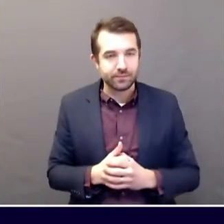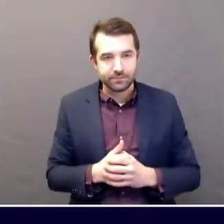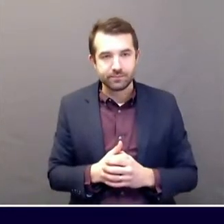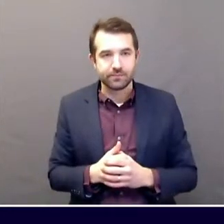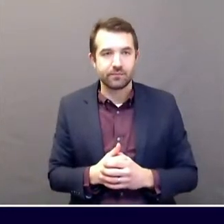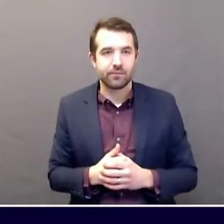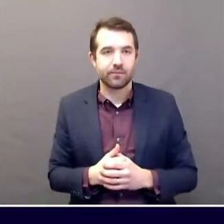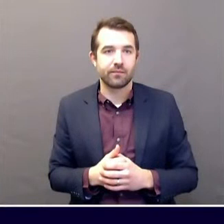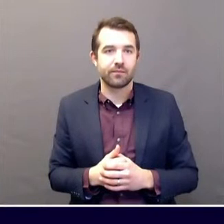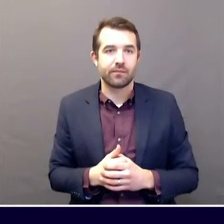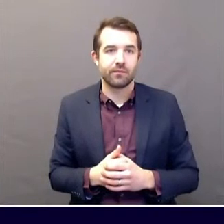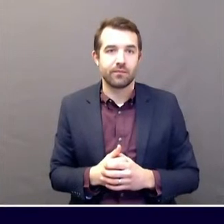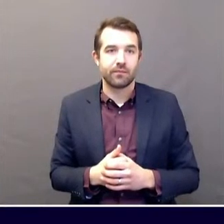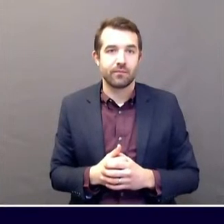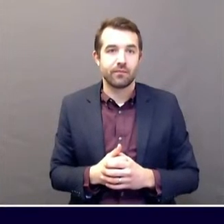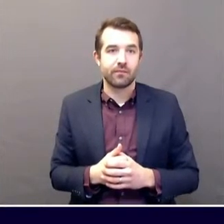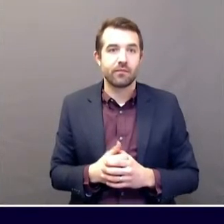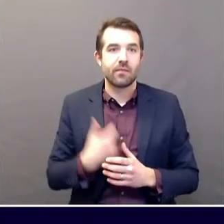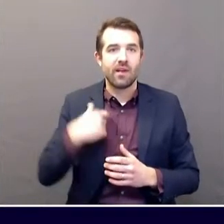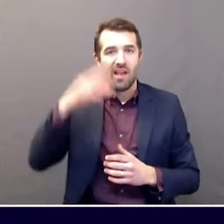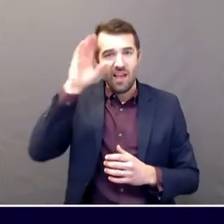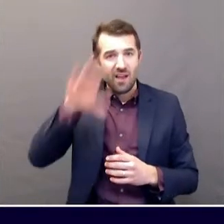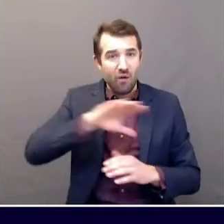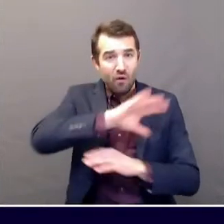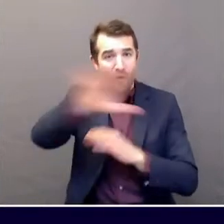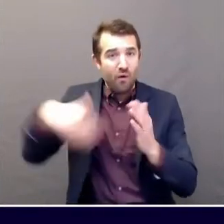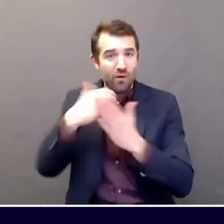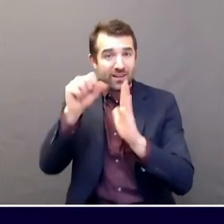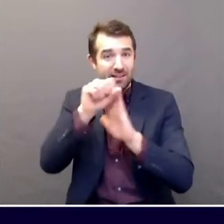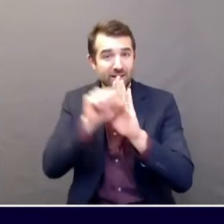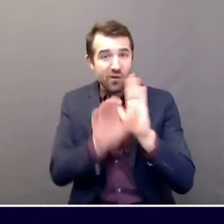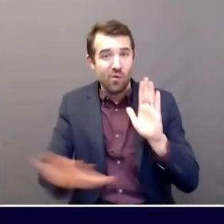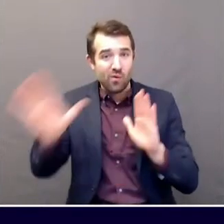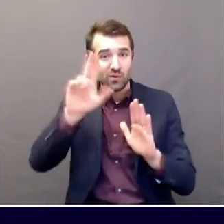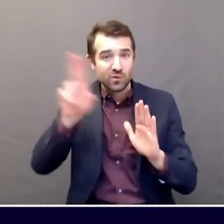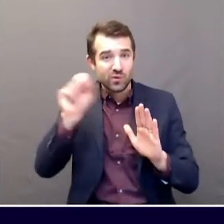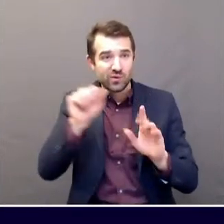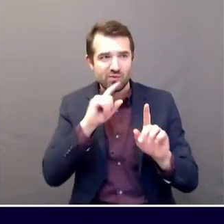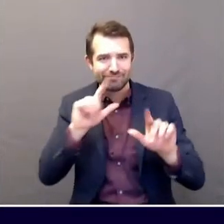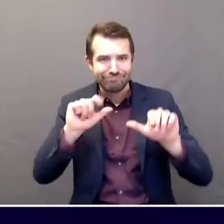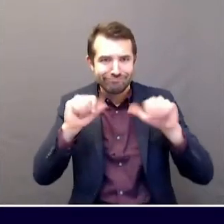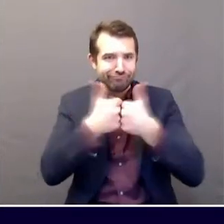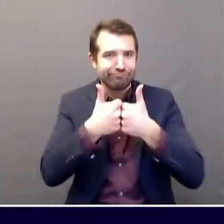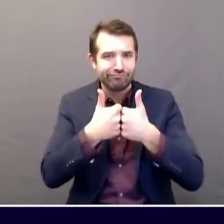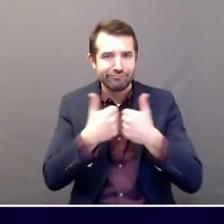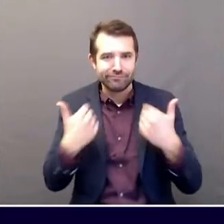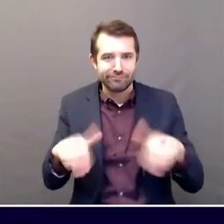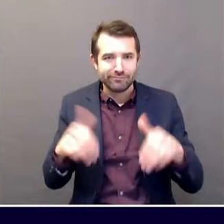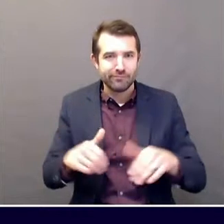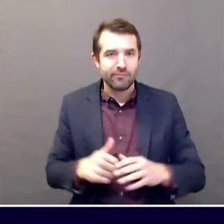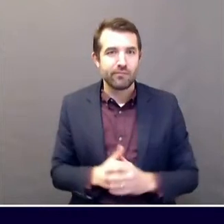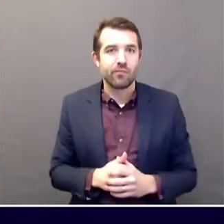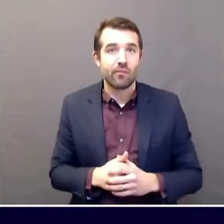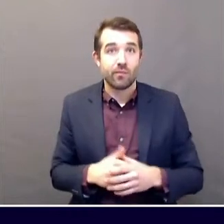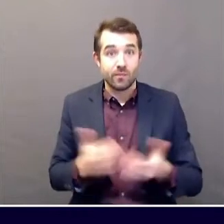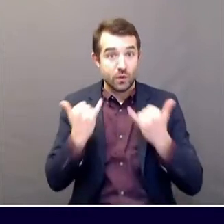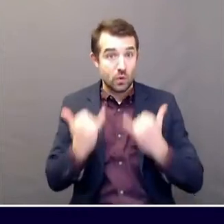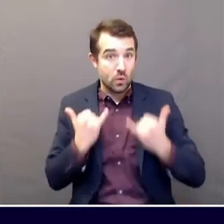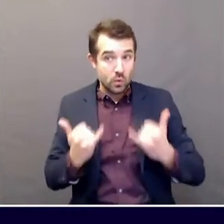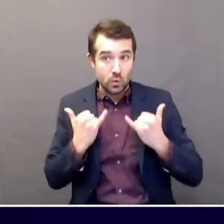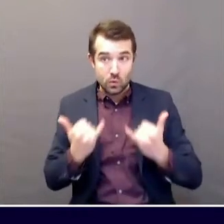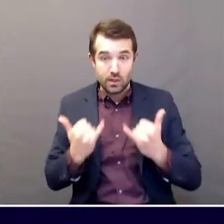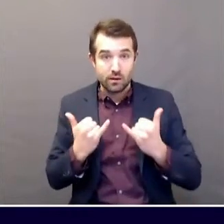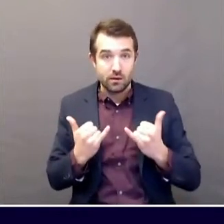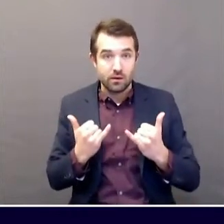challenge for every state and for our nation. And as of today, as you heard, more than 97,000 people have